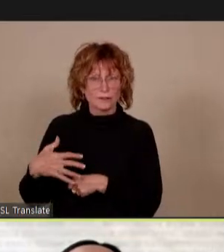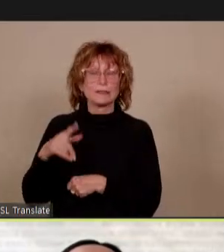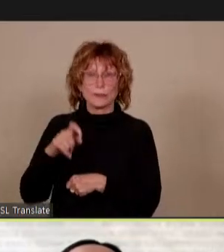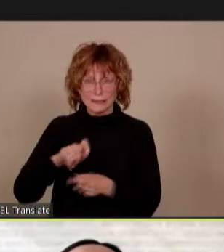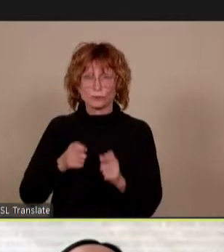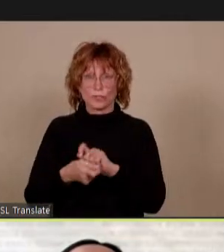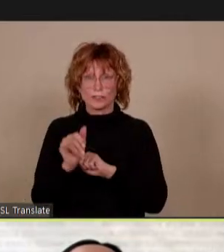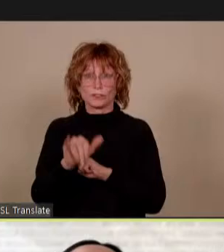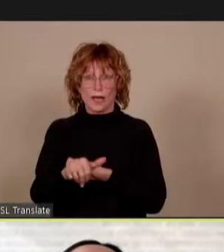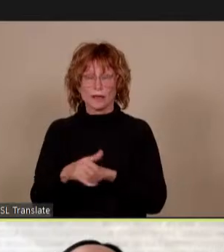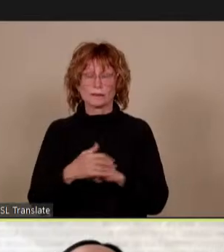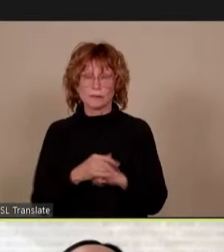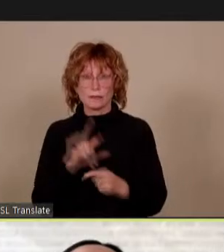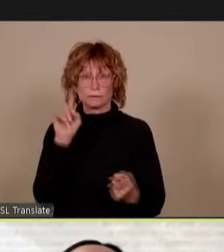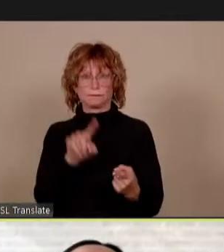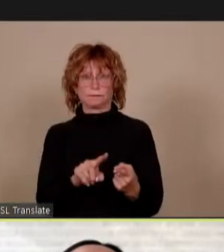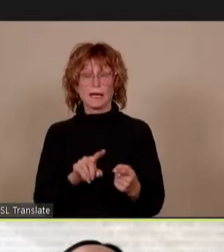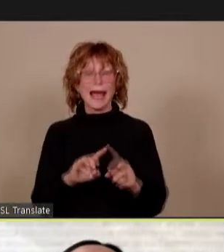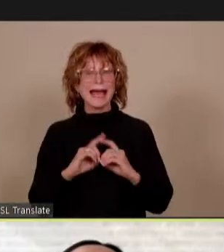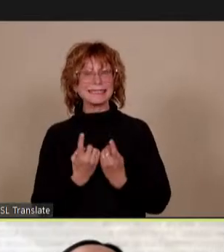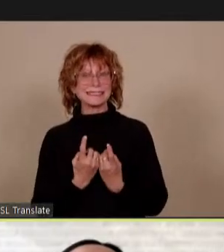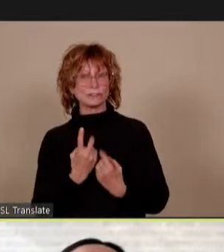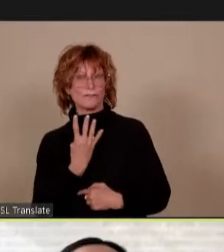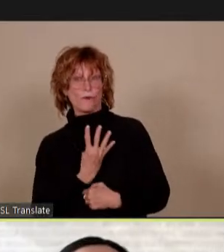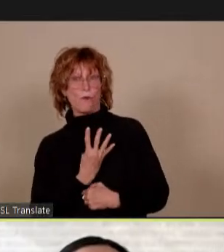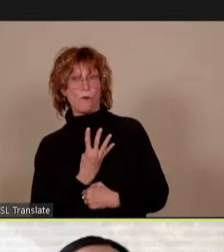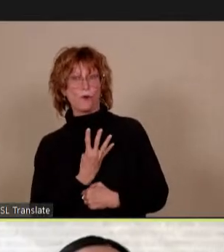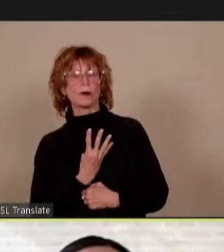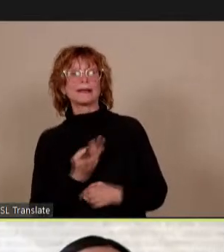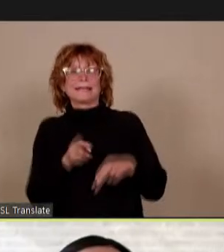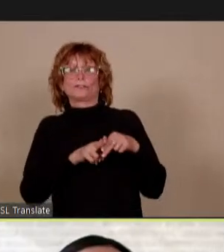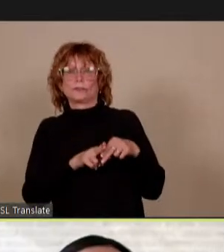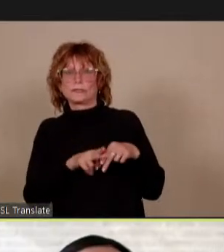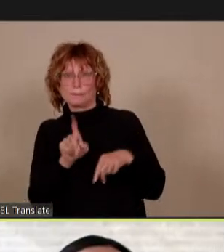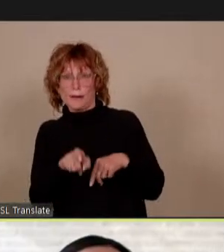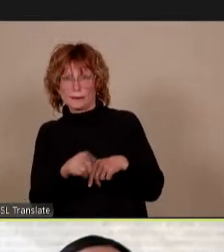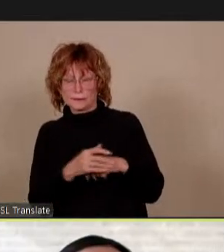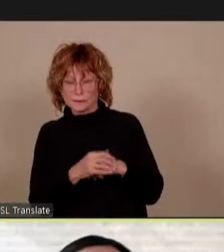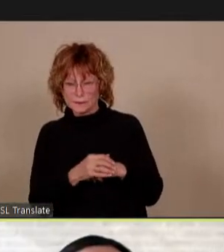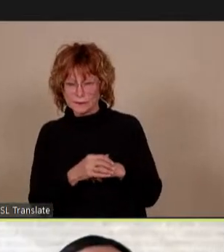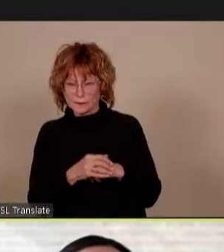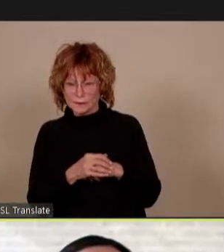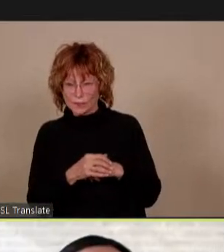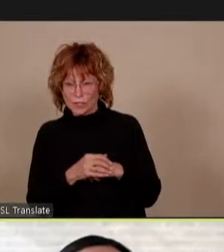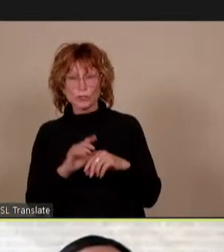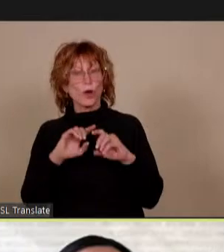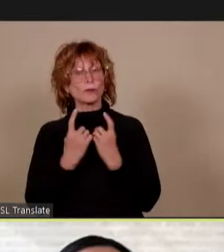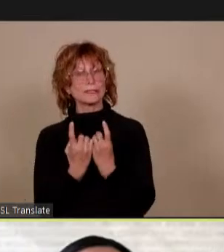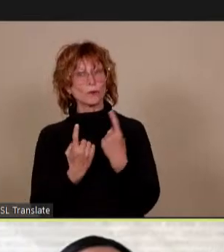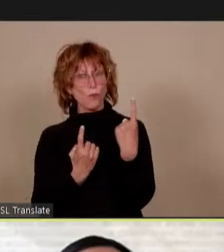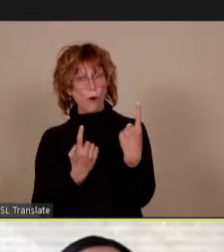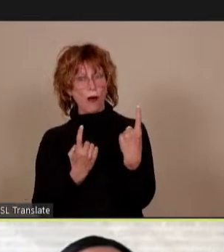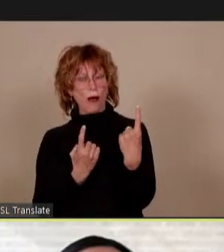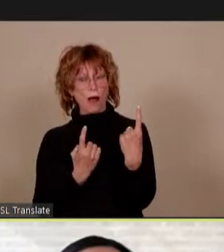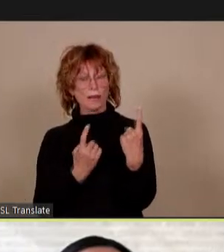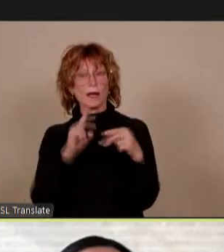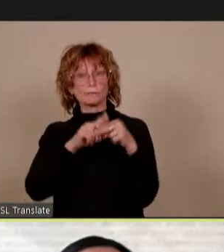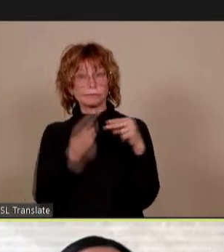adjustment downward. And District 4 also would need to increase. So District 1 saw a loss